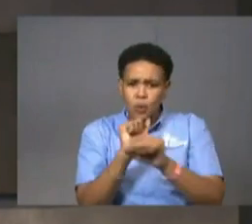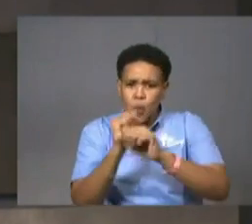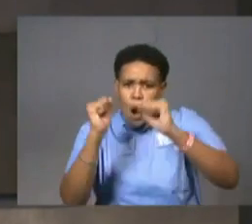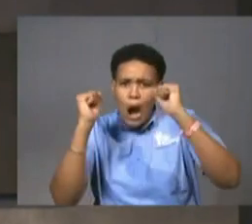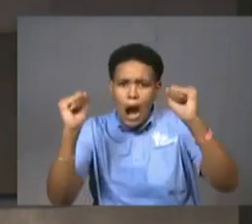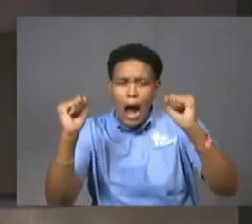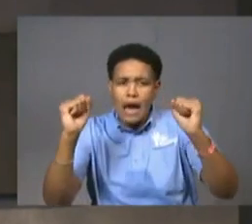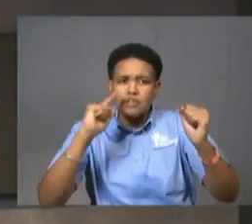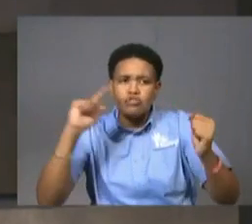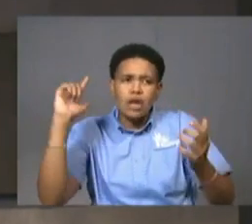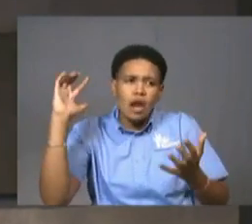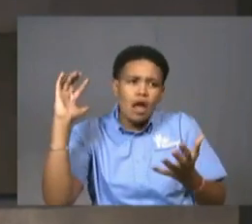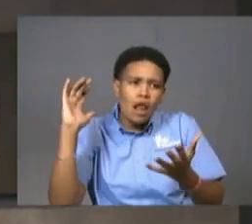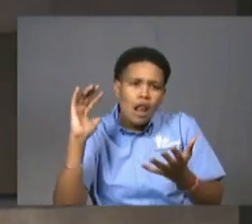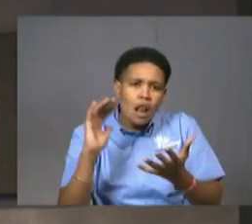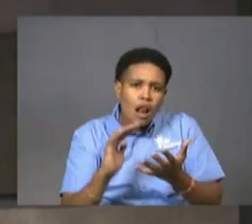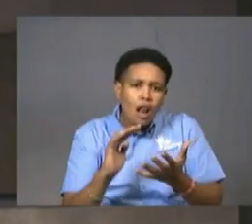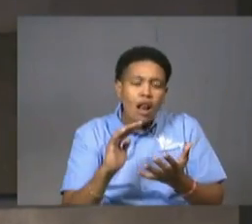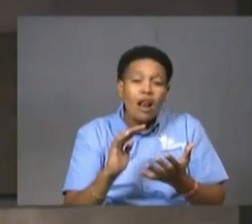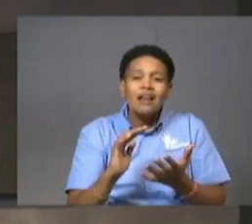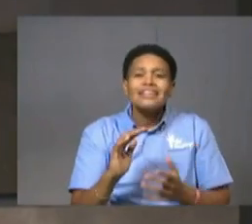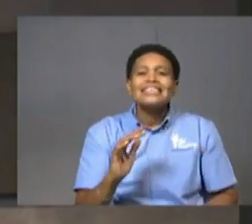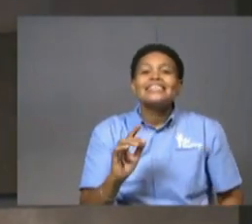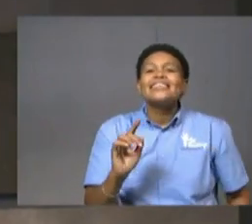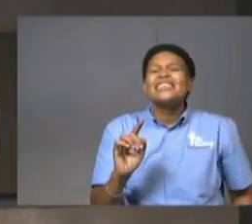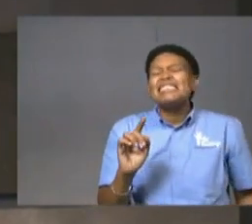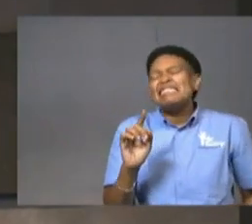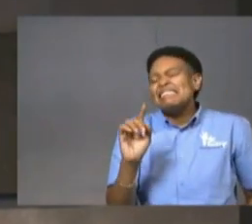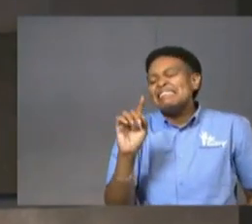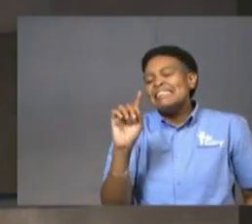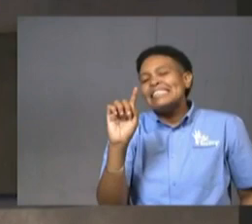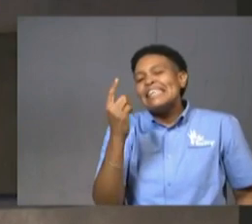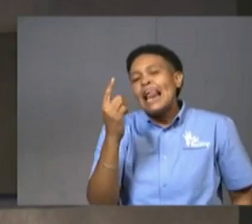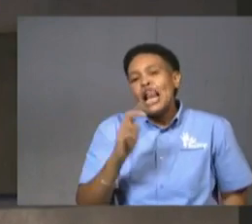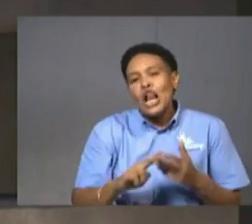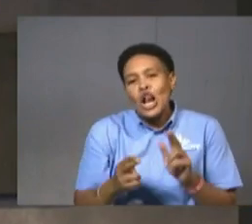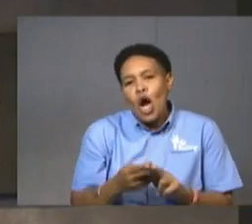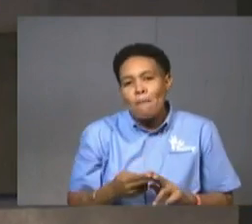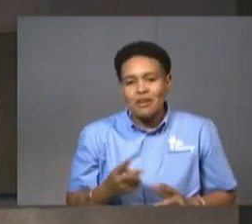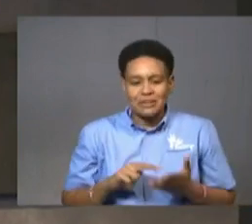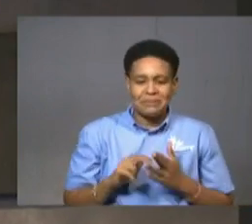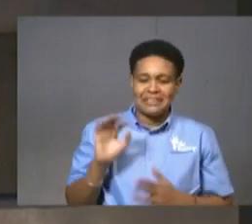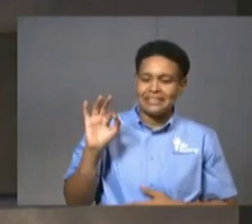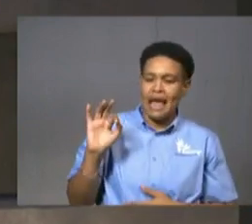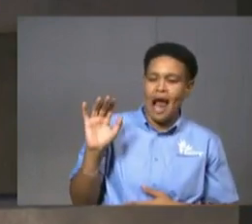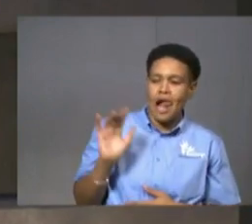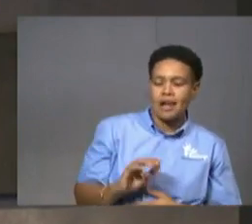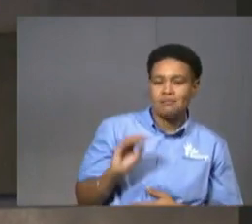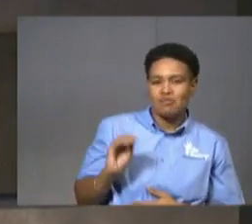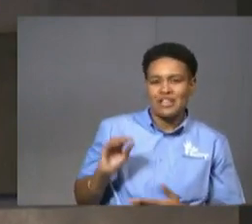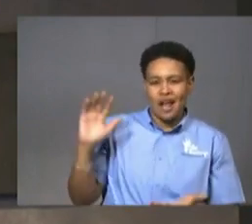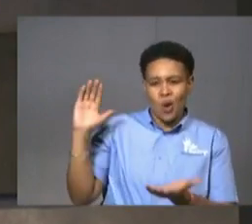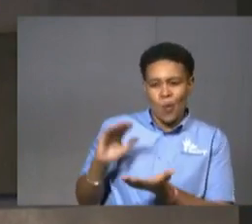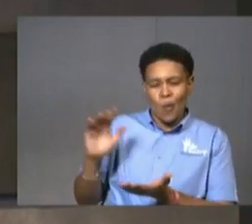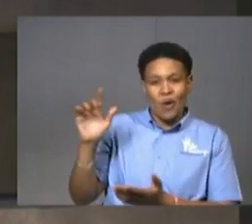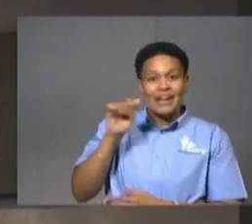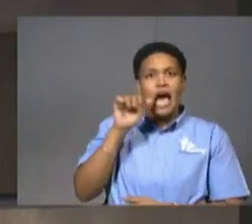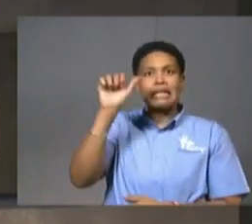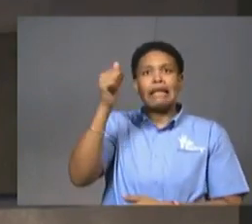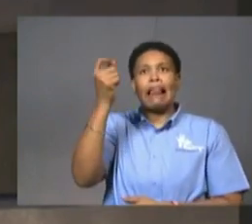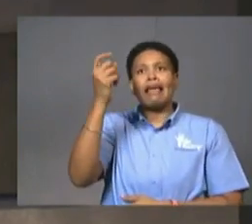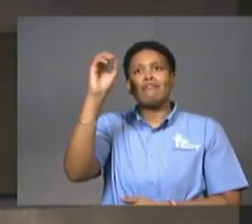down to single-digit levels. Poverty that had been inherited at over 30% was brought down to under